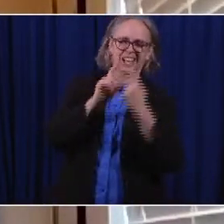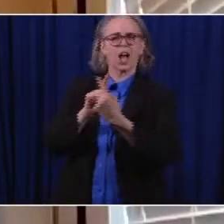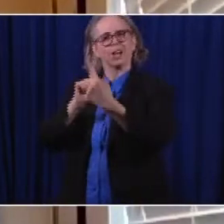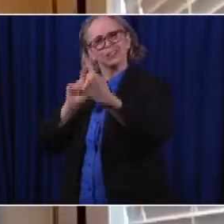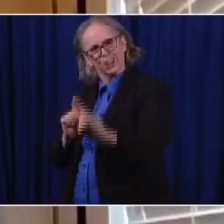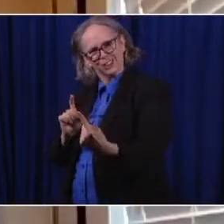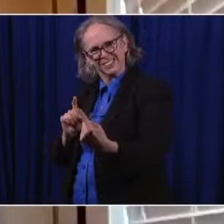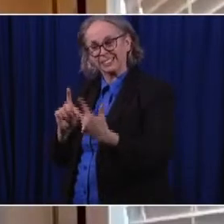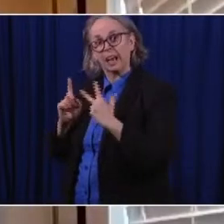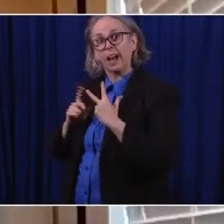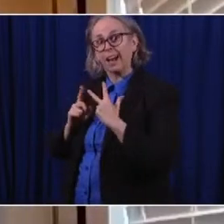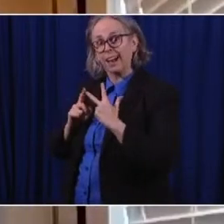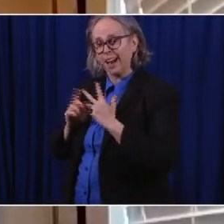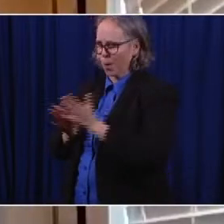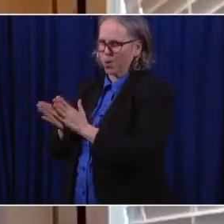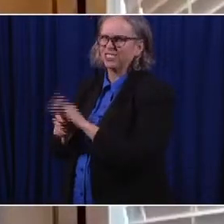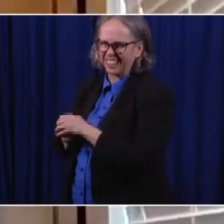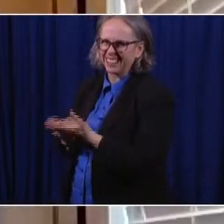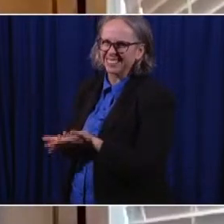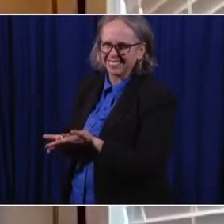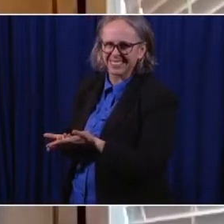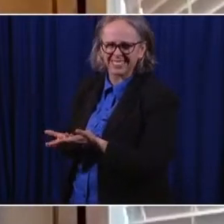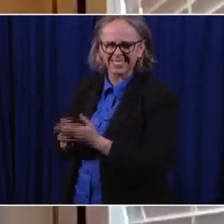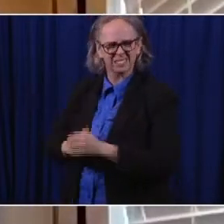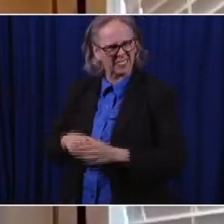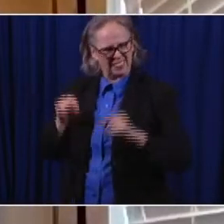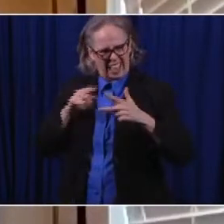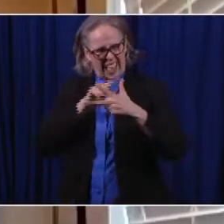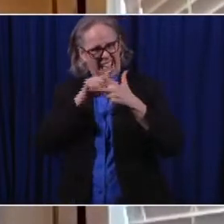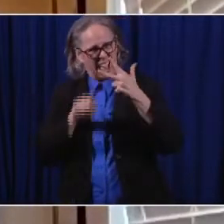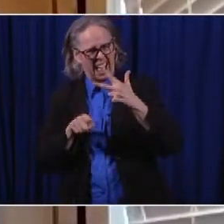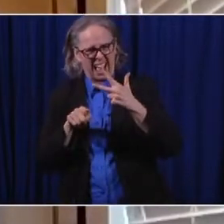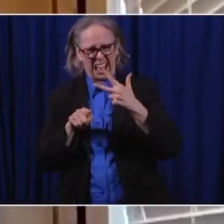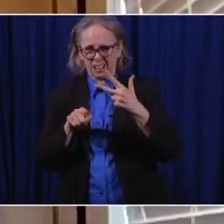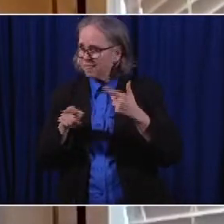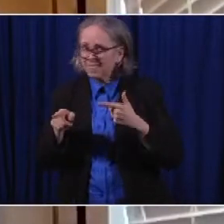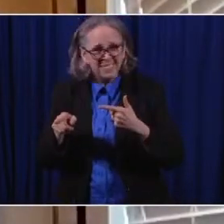time. Because if we don't, our hospitals will get overwhelmed.